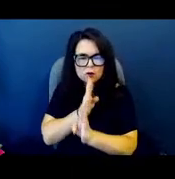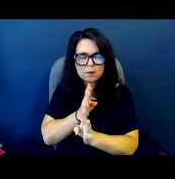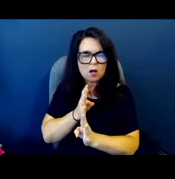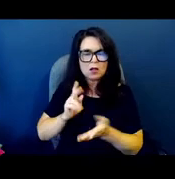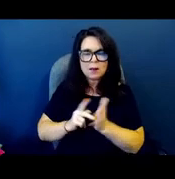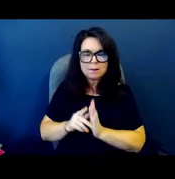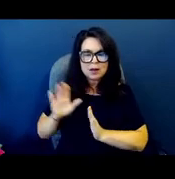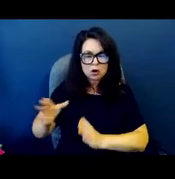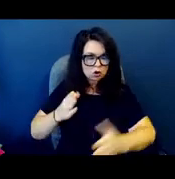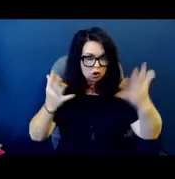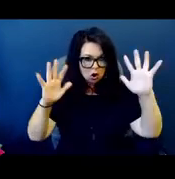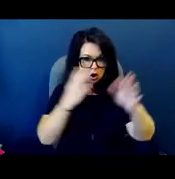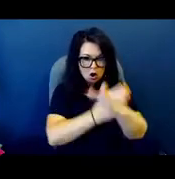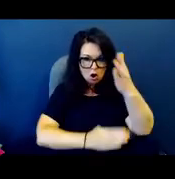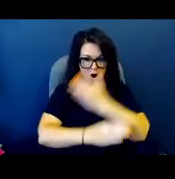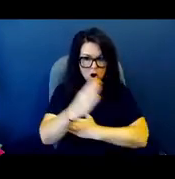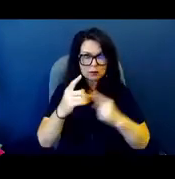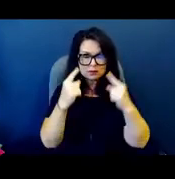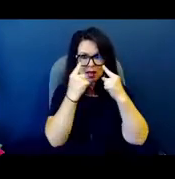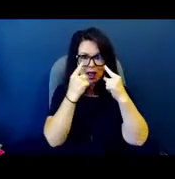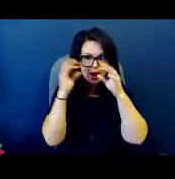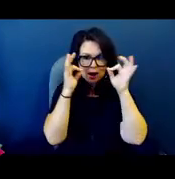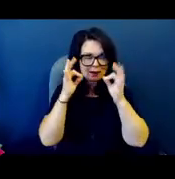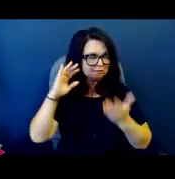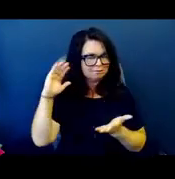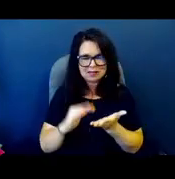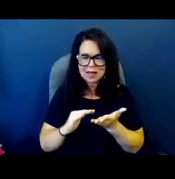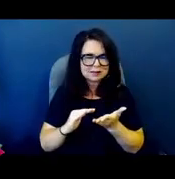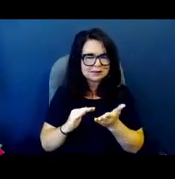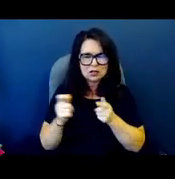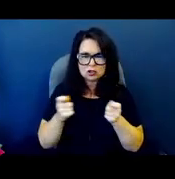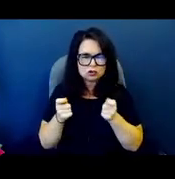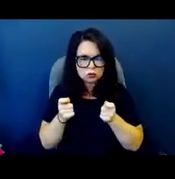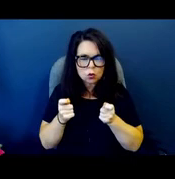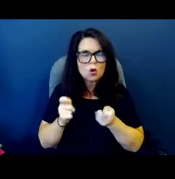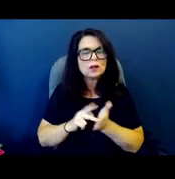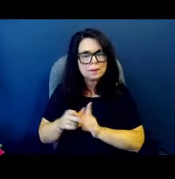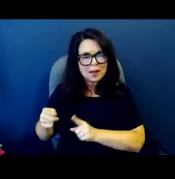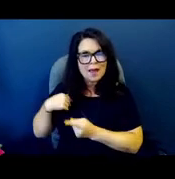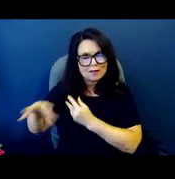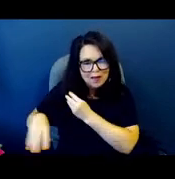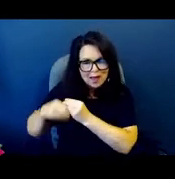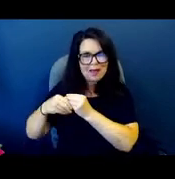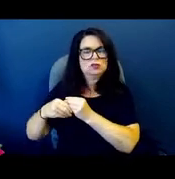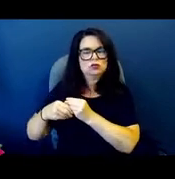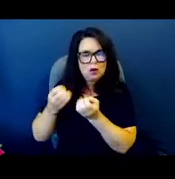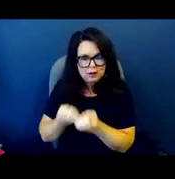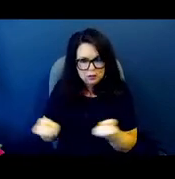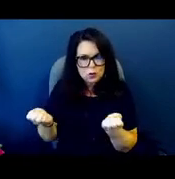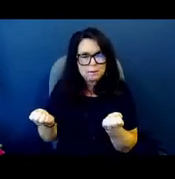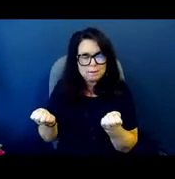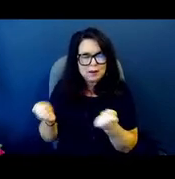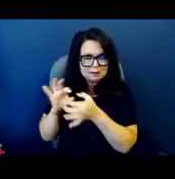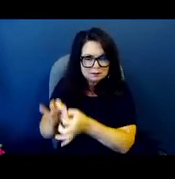her eye movements and all of those things. And she has this extra device on her wheelchair. So